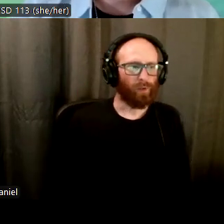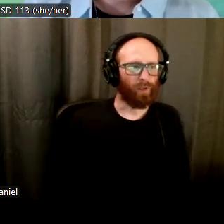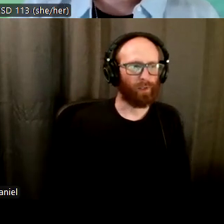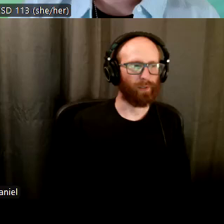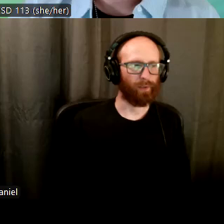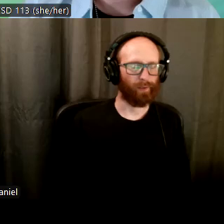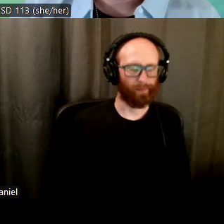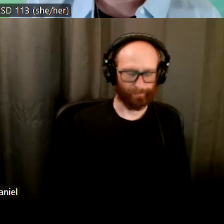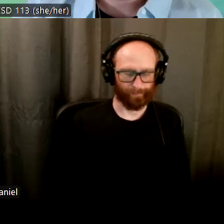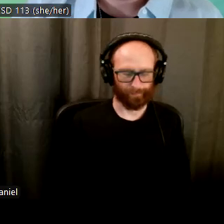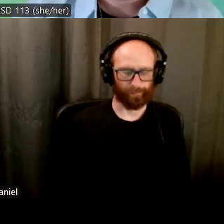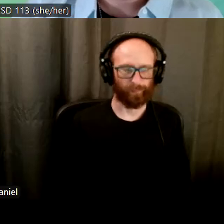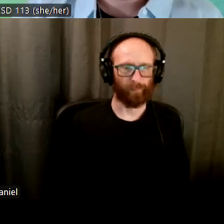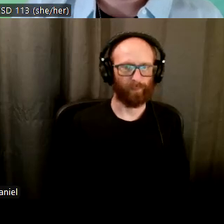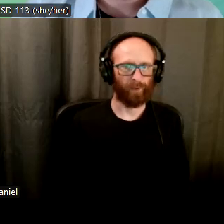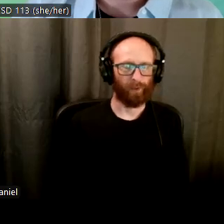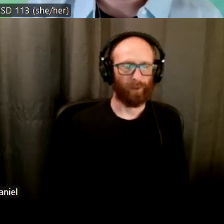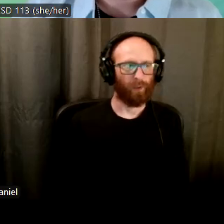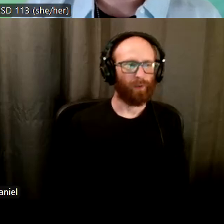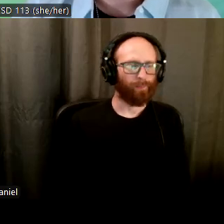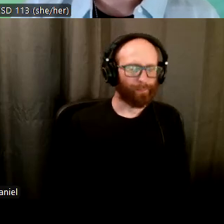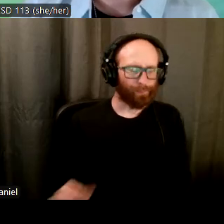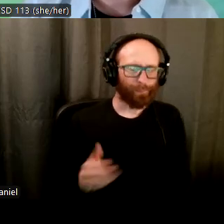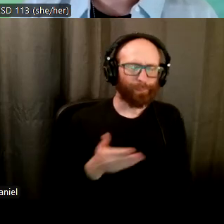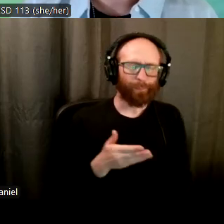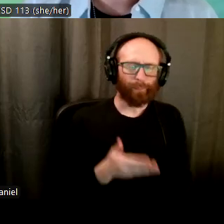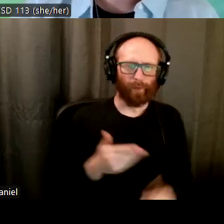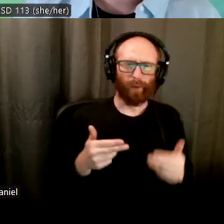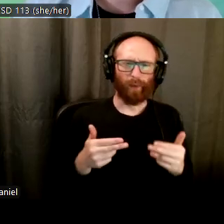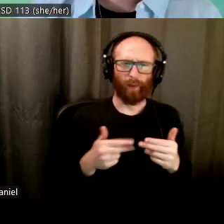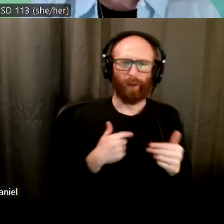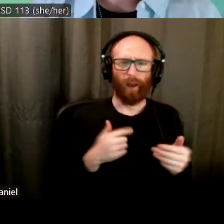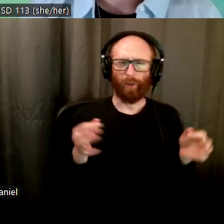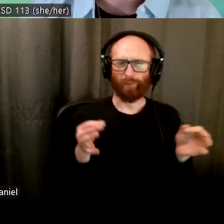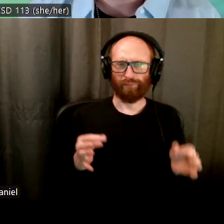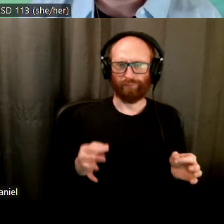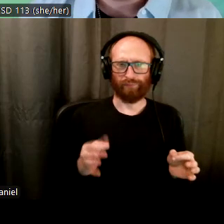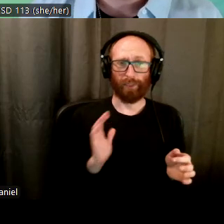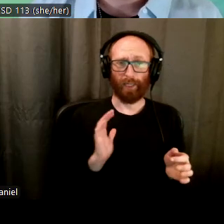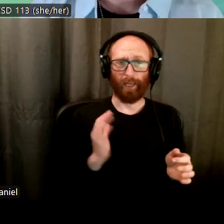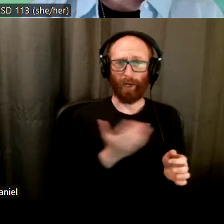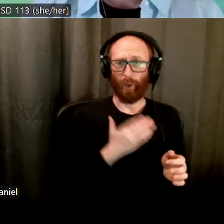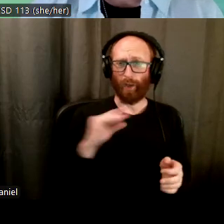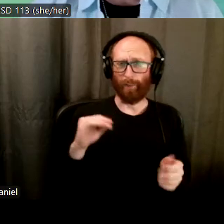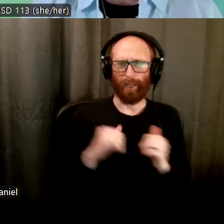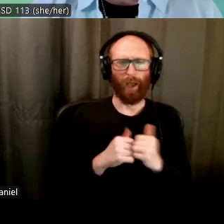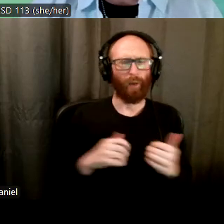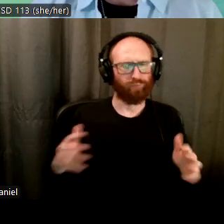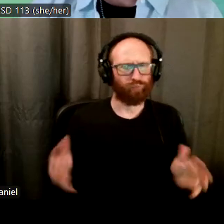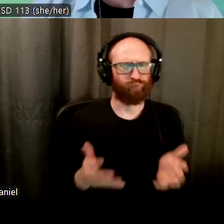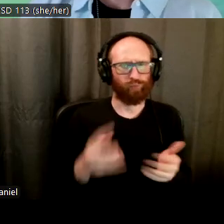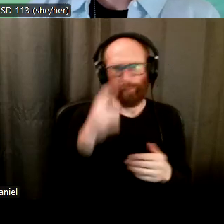So on this slide, I'm going to speak a little bit about what our company does to promote mental health literacy in